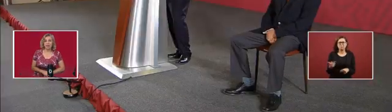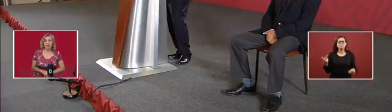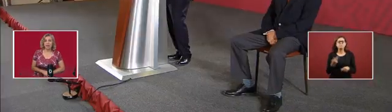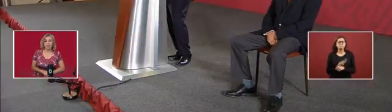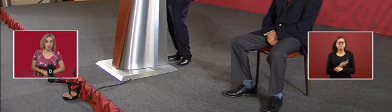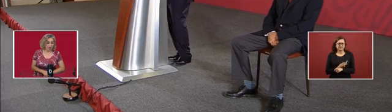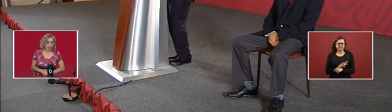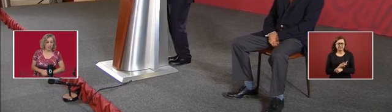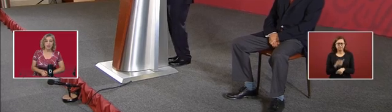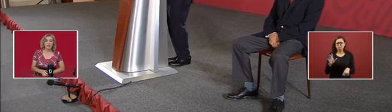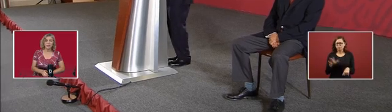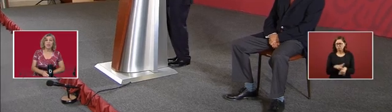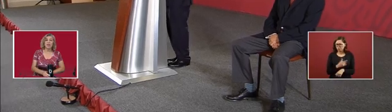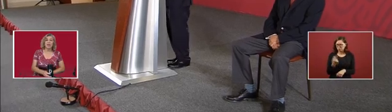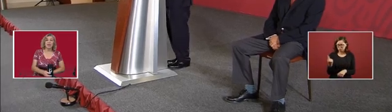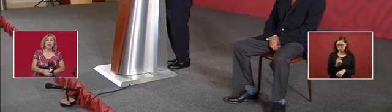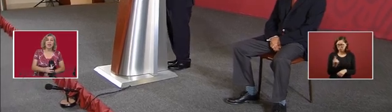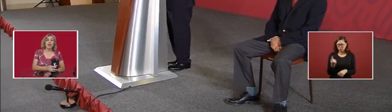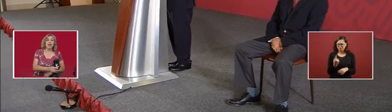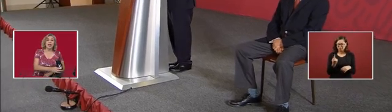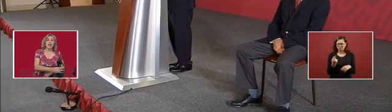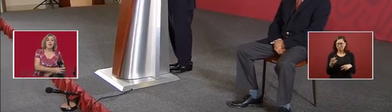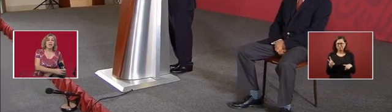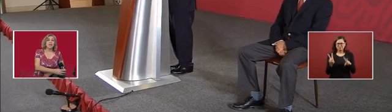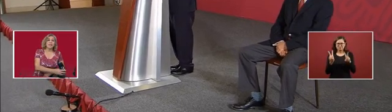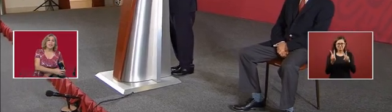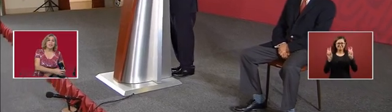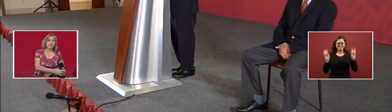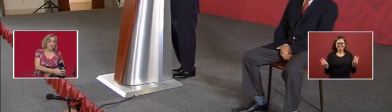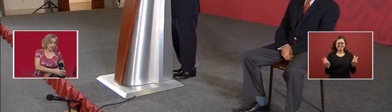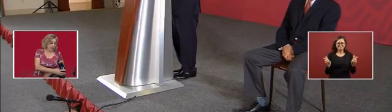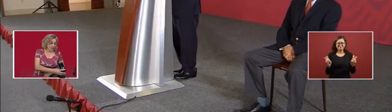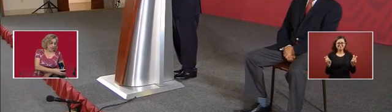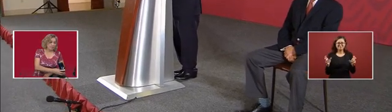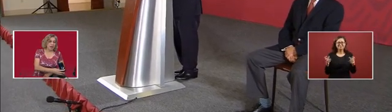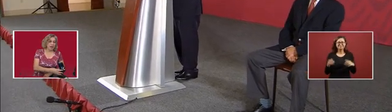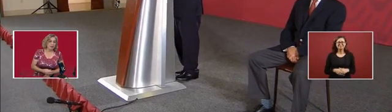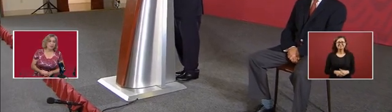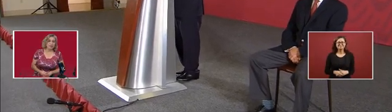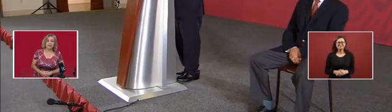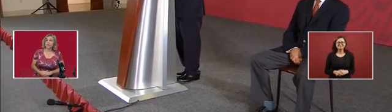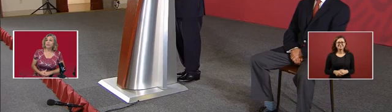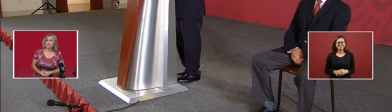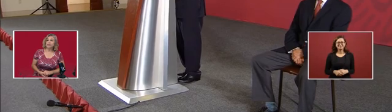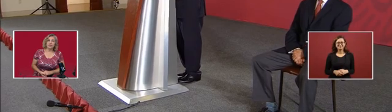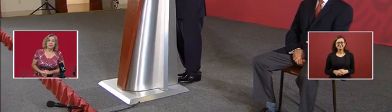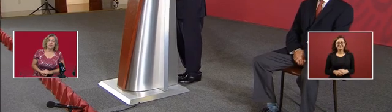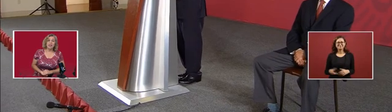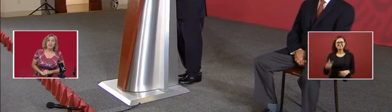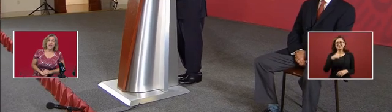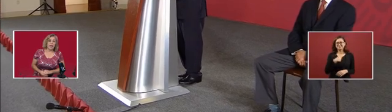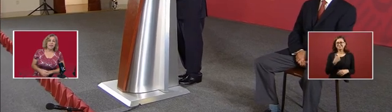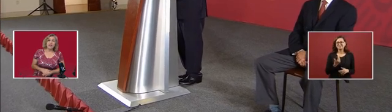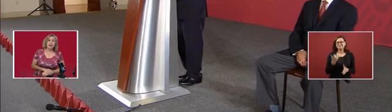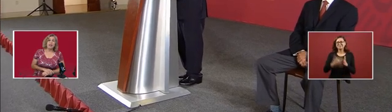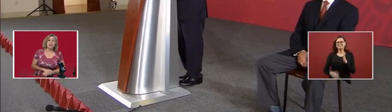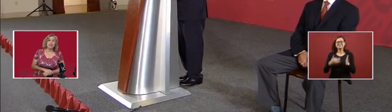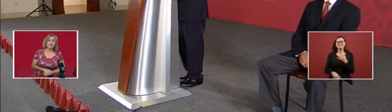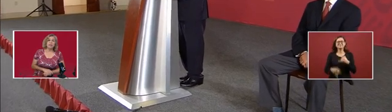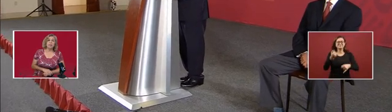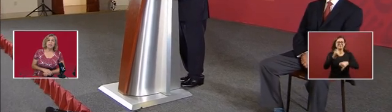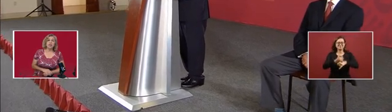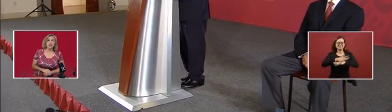We asked for information regarding what was happening. And today we're going to let